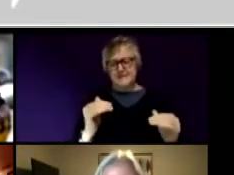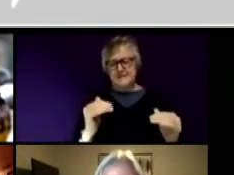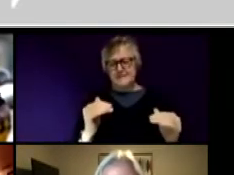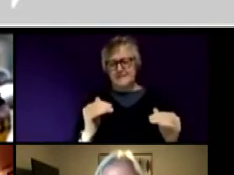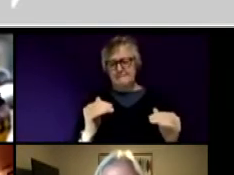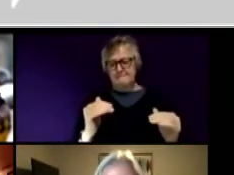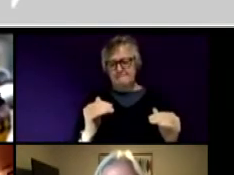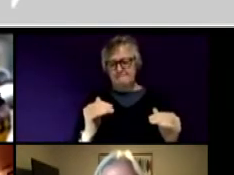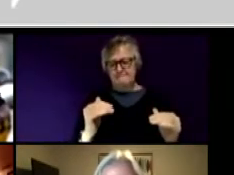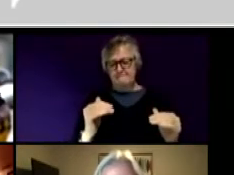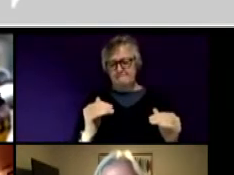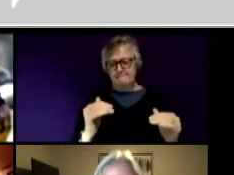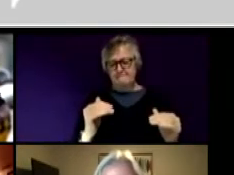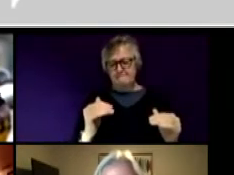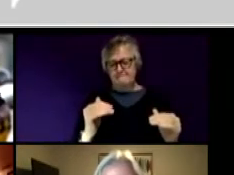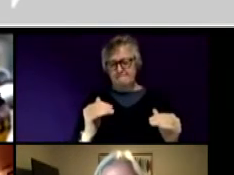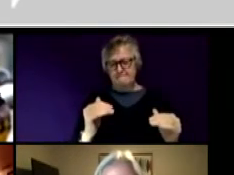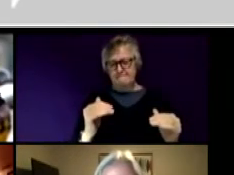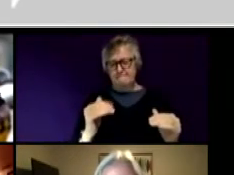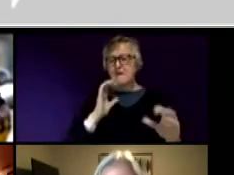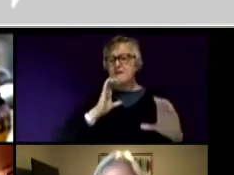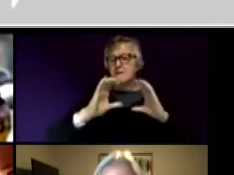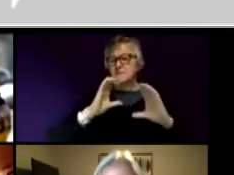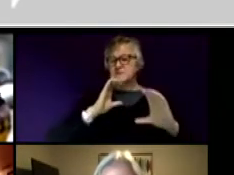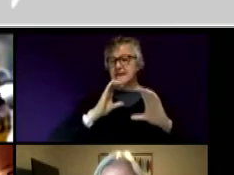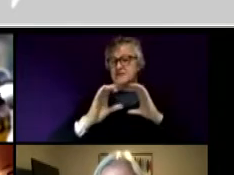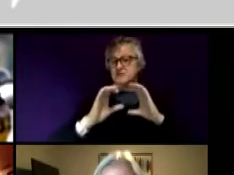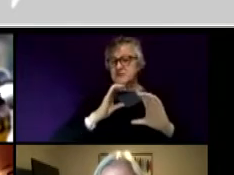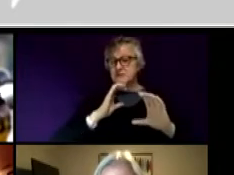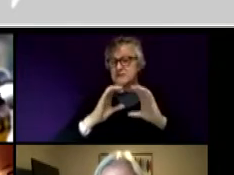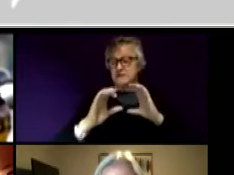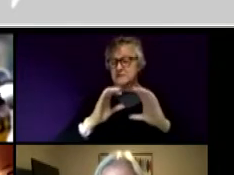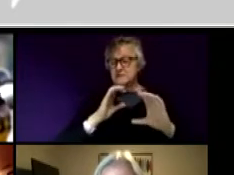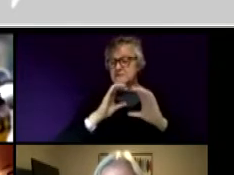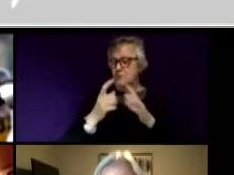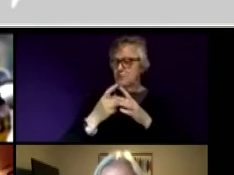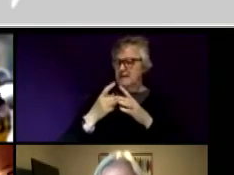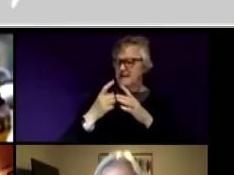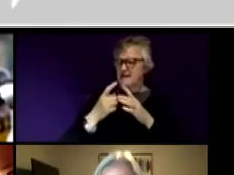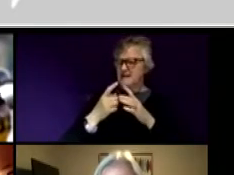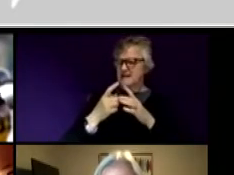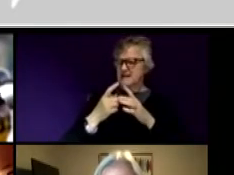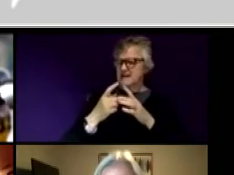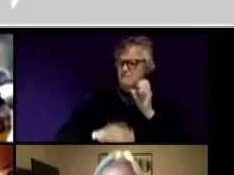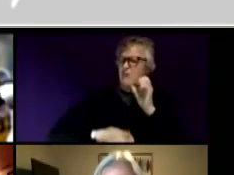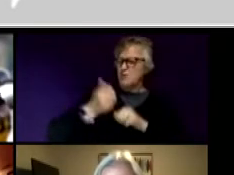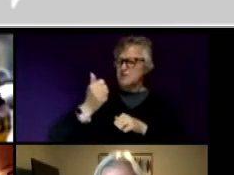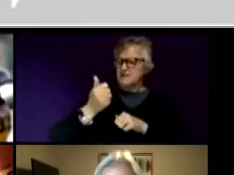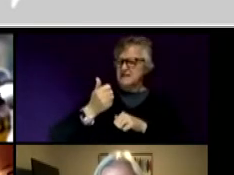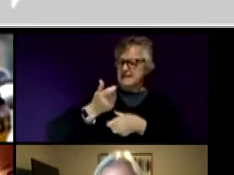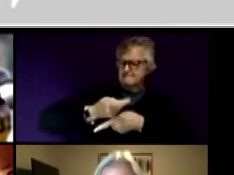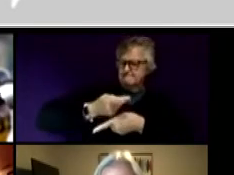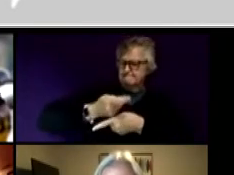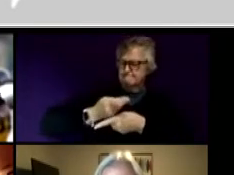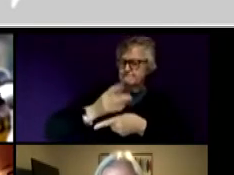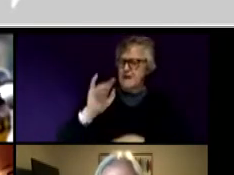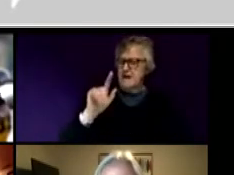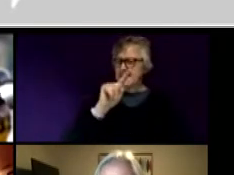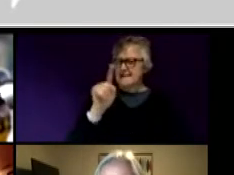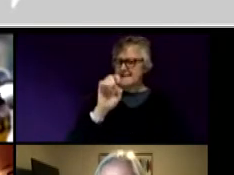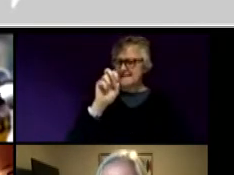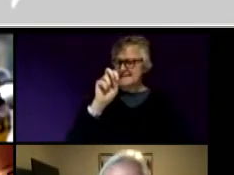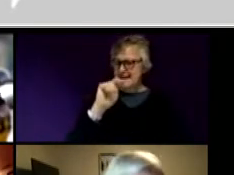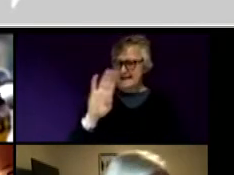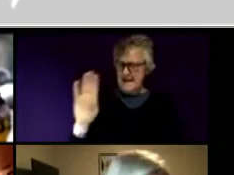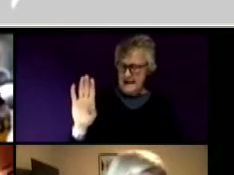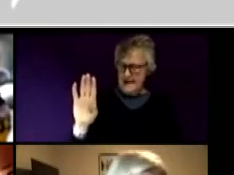a conversation that's facilitated in part by Zainab, because Zainab, one of the PCCEP members,